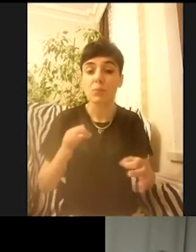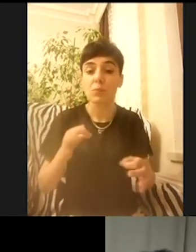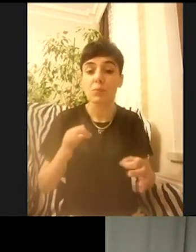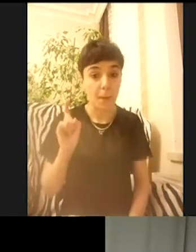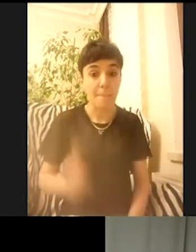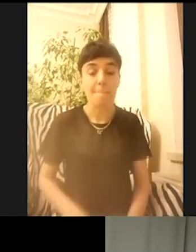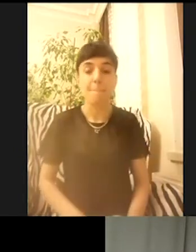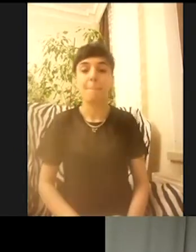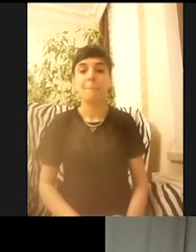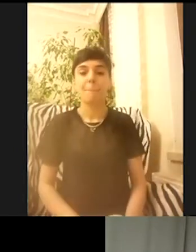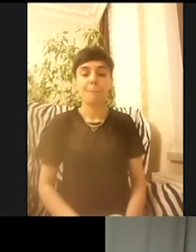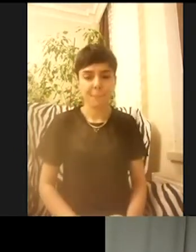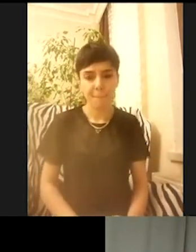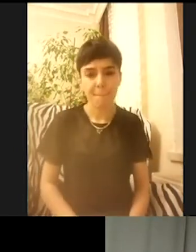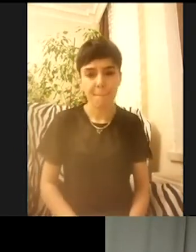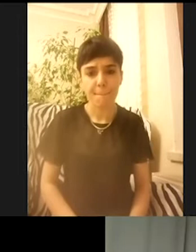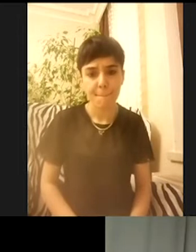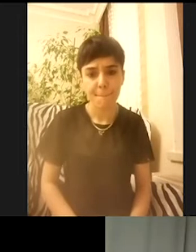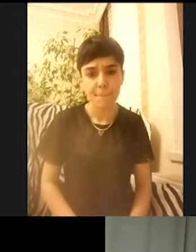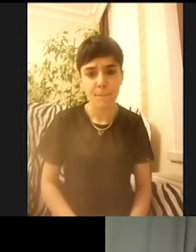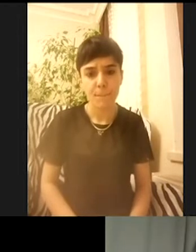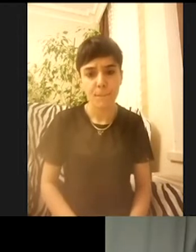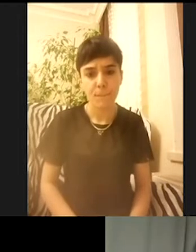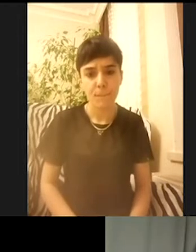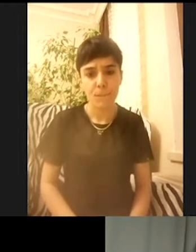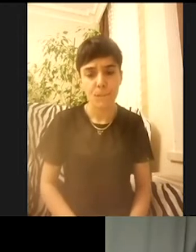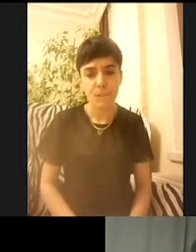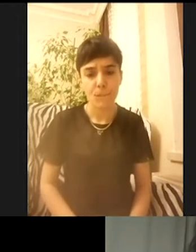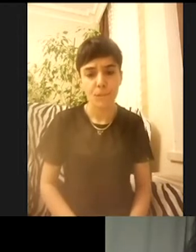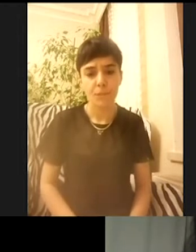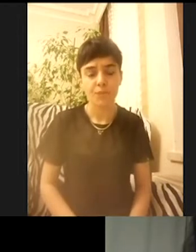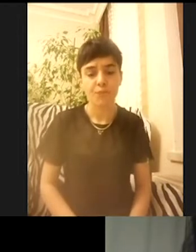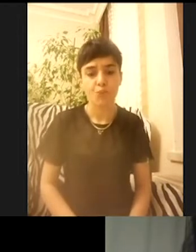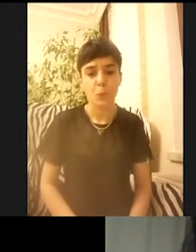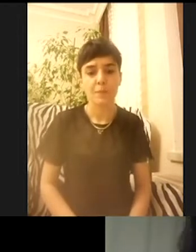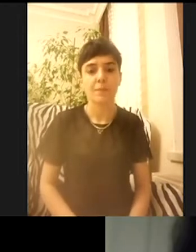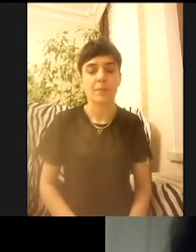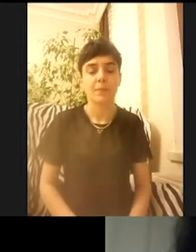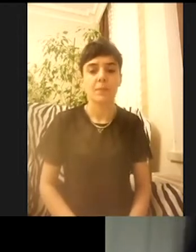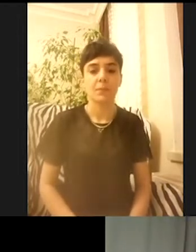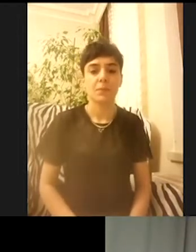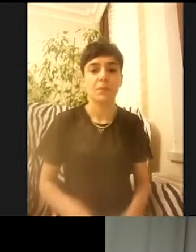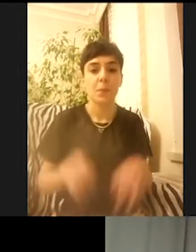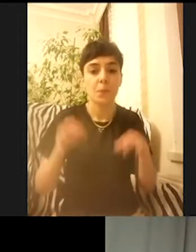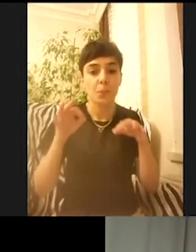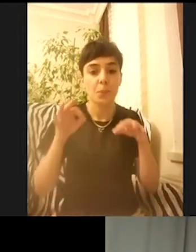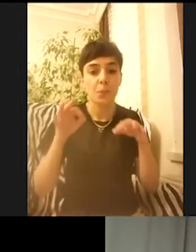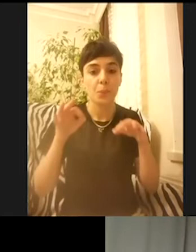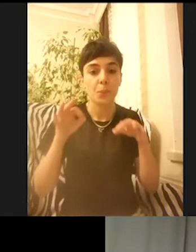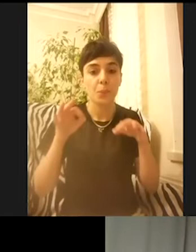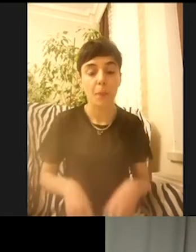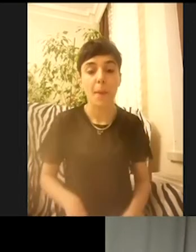yeah, I'm doing my MA in history right now in Vienna, and I have been here since the September. I'm sorry, I'm just speaking a